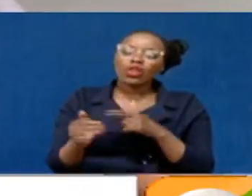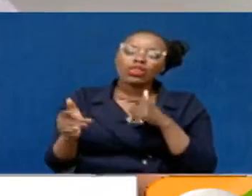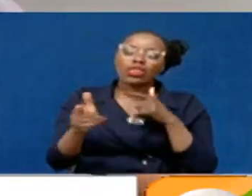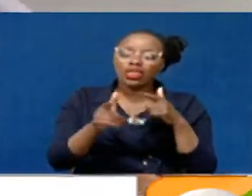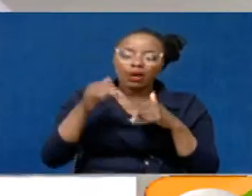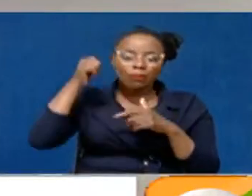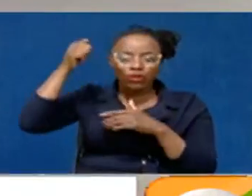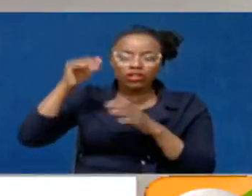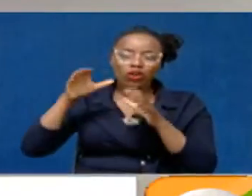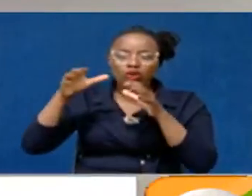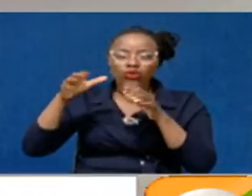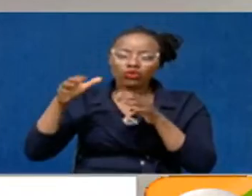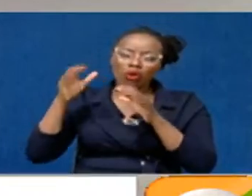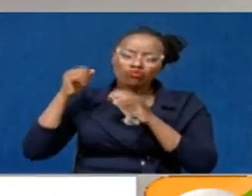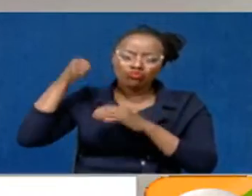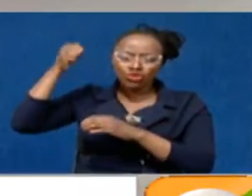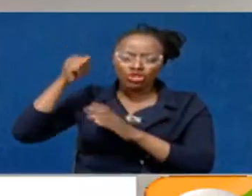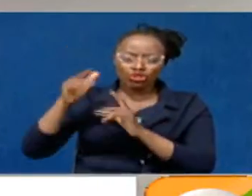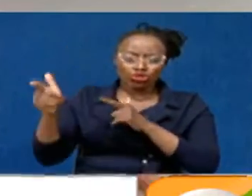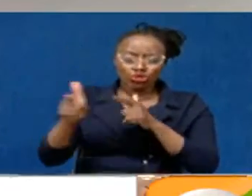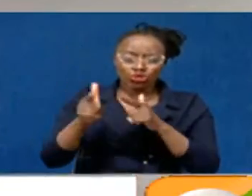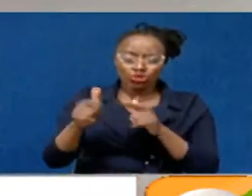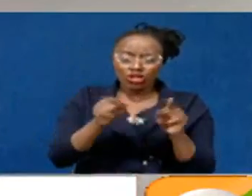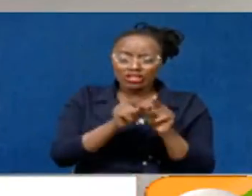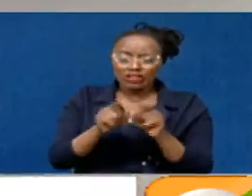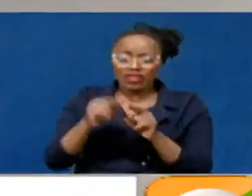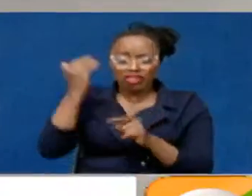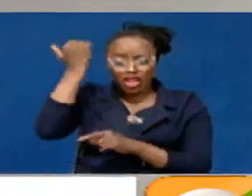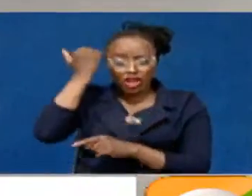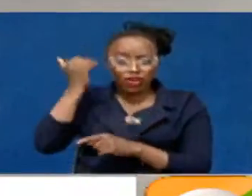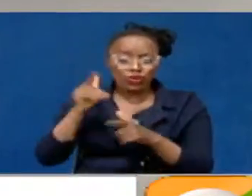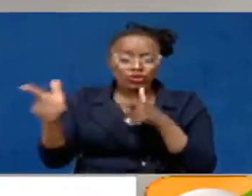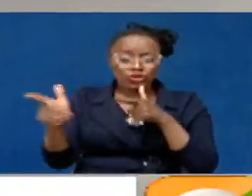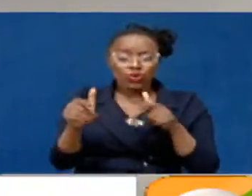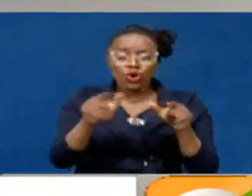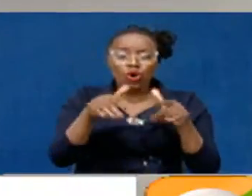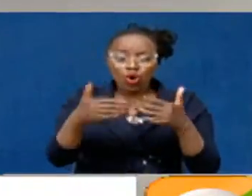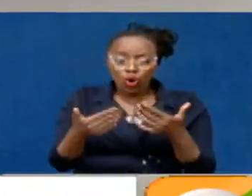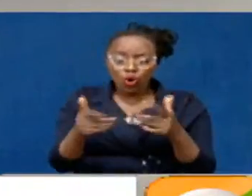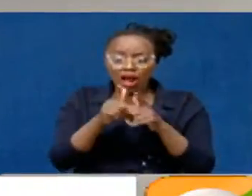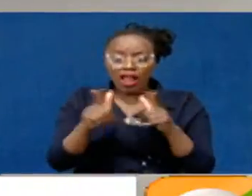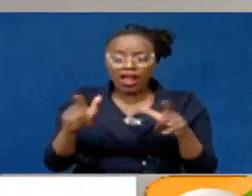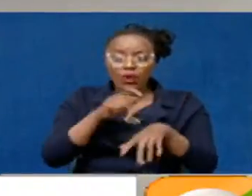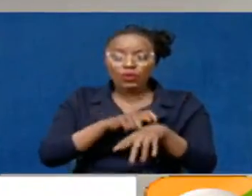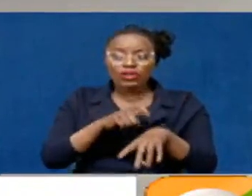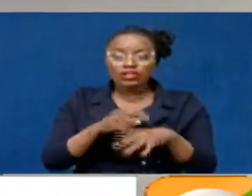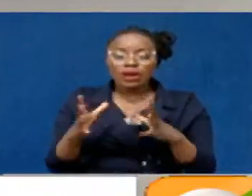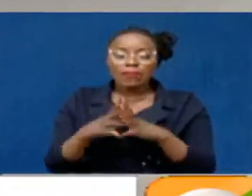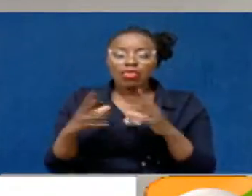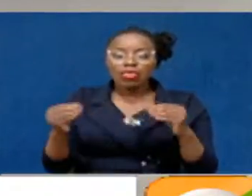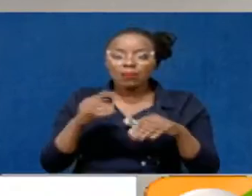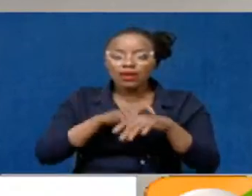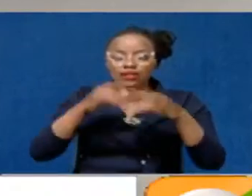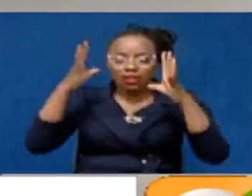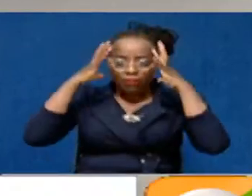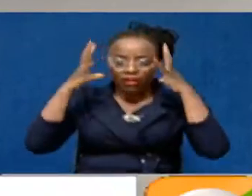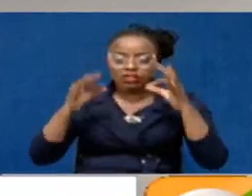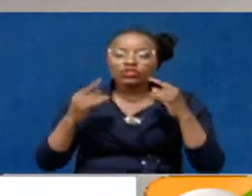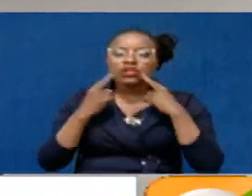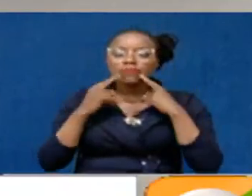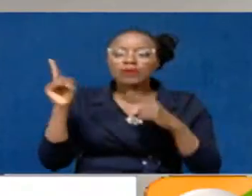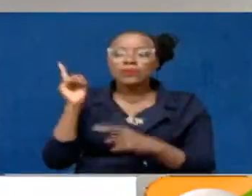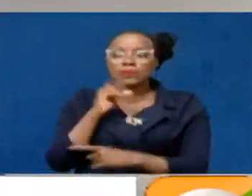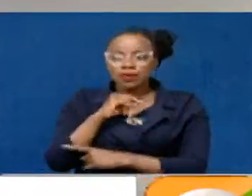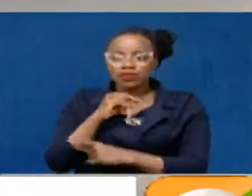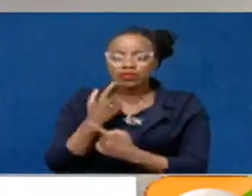political battles as a result of the expulsion and the court battles, or let time go on when that decision is made,